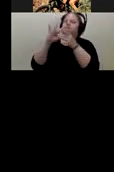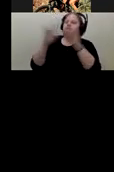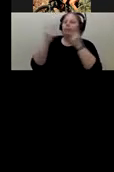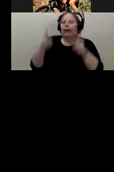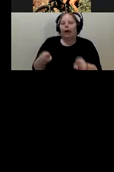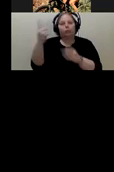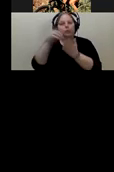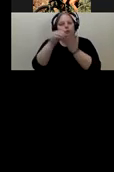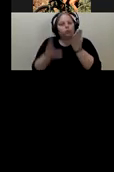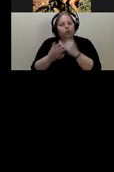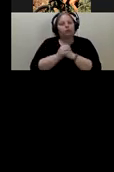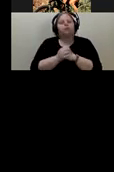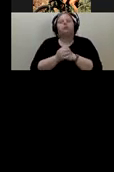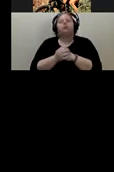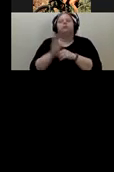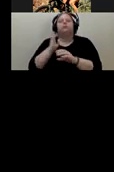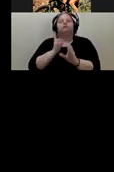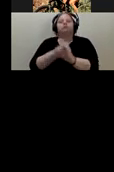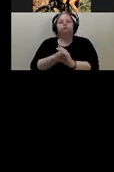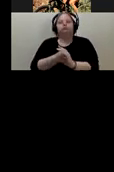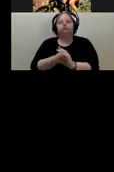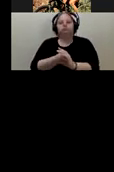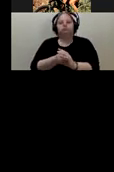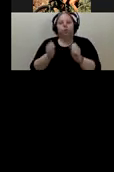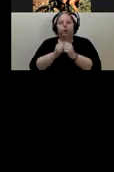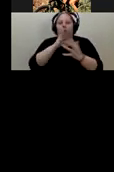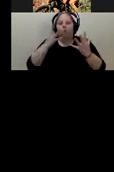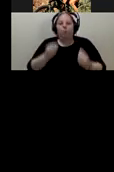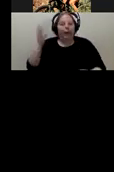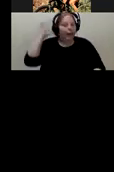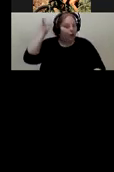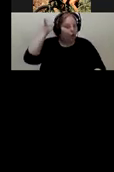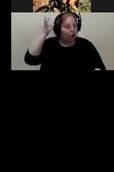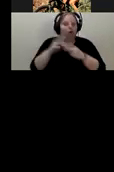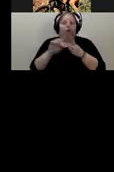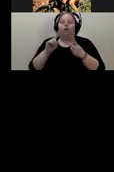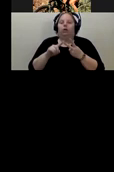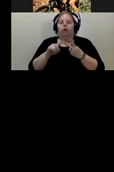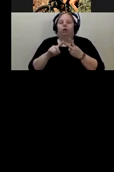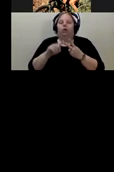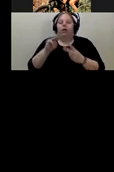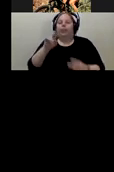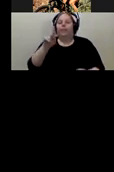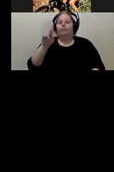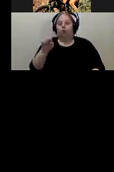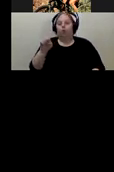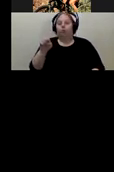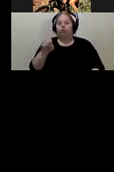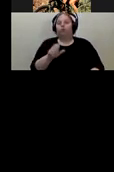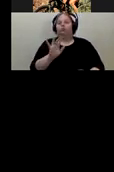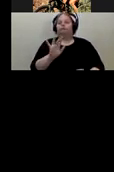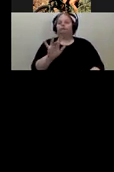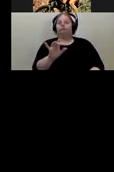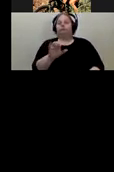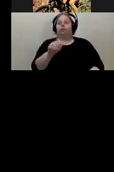in and came in with wet hair and turned the mute button on, but dried her hair and